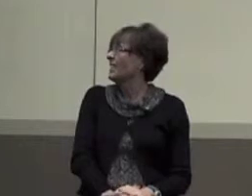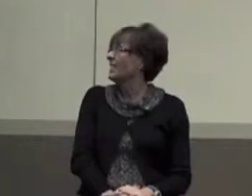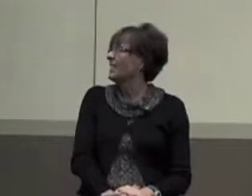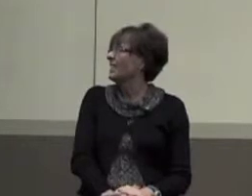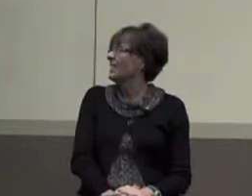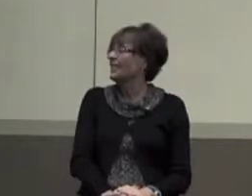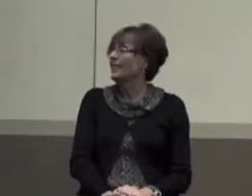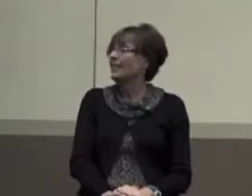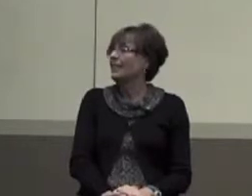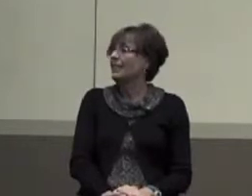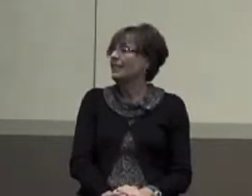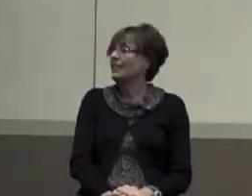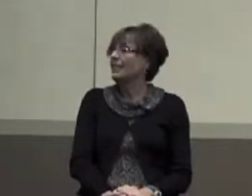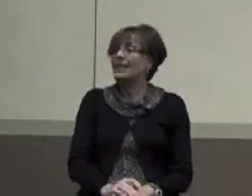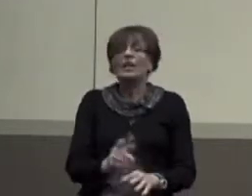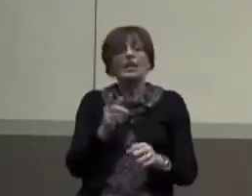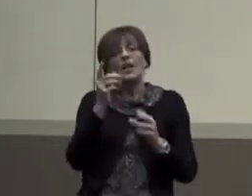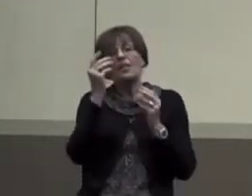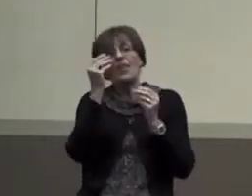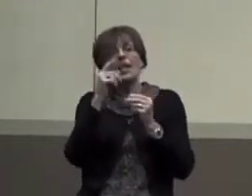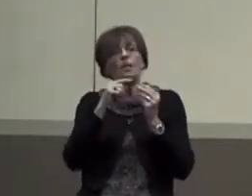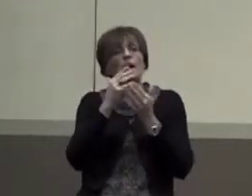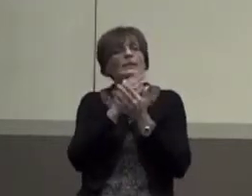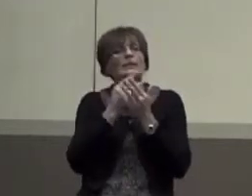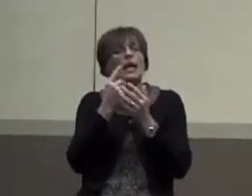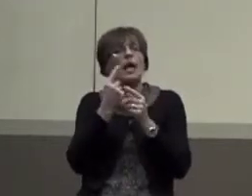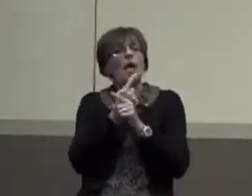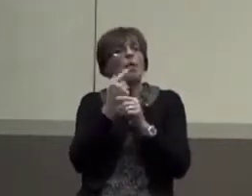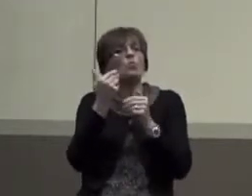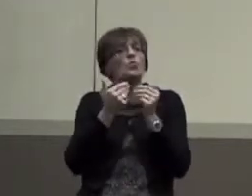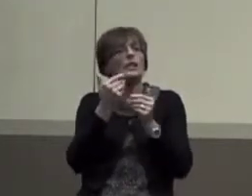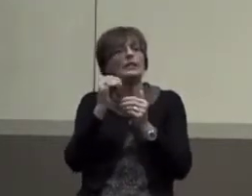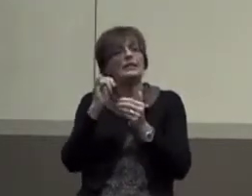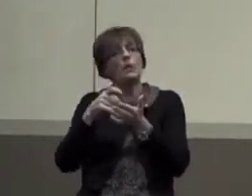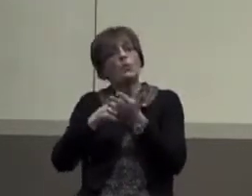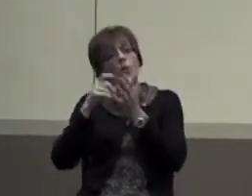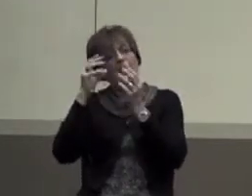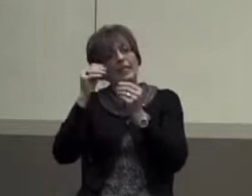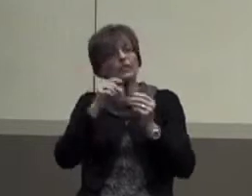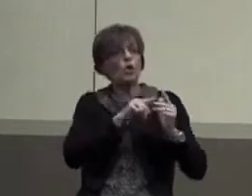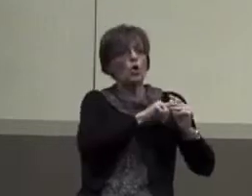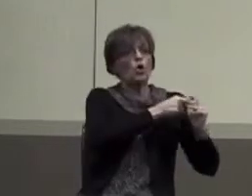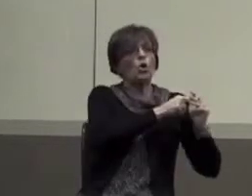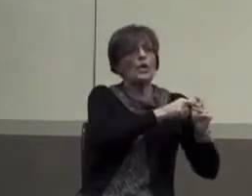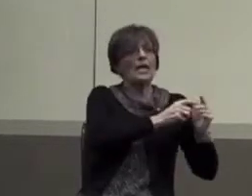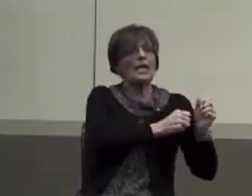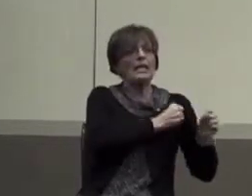So now I want you to think about what are some routines that require teaching early in the year.